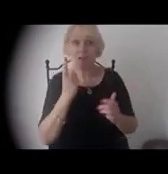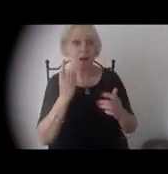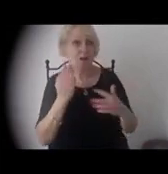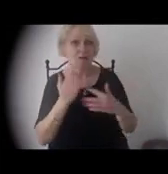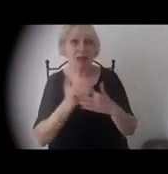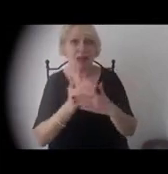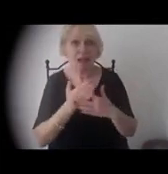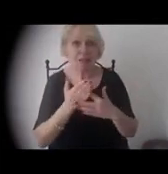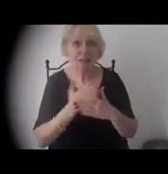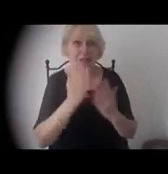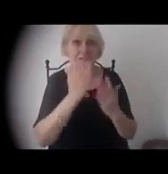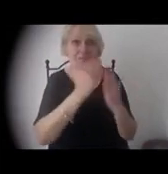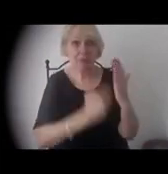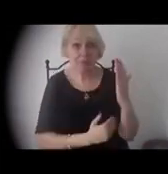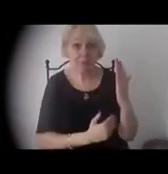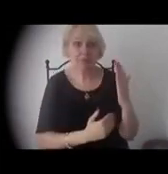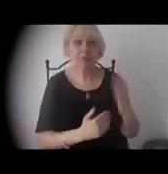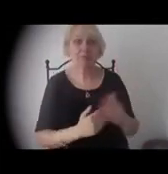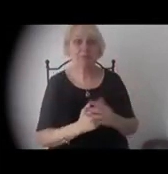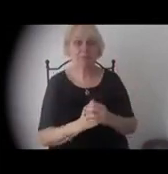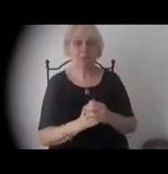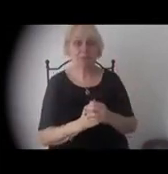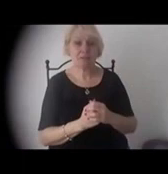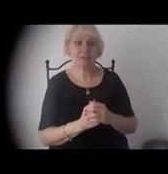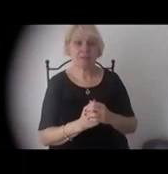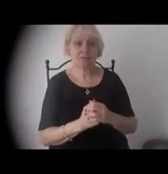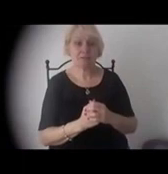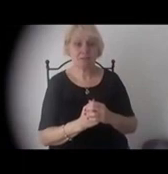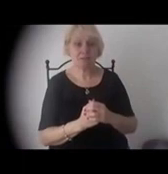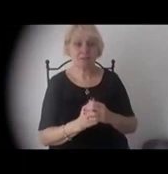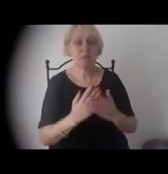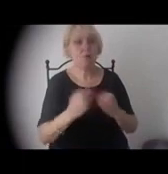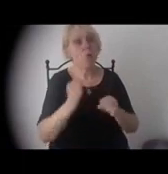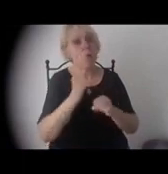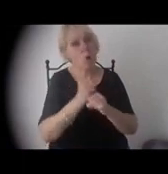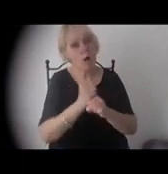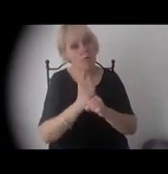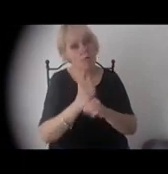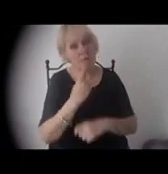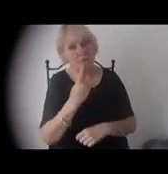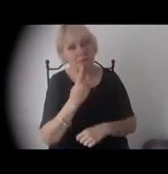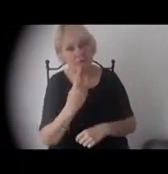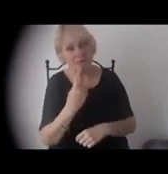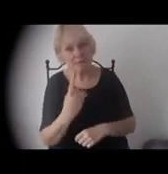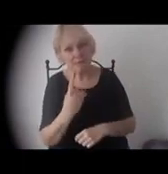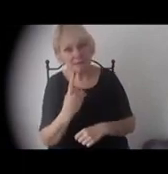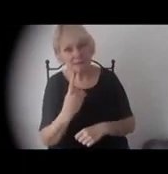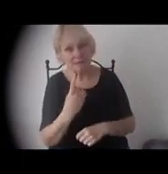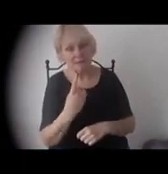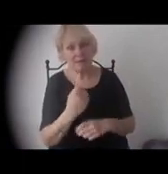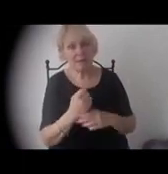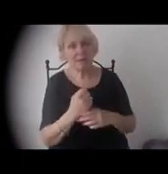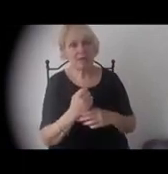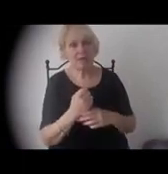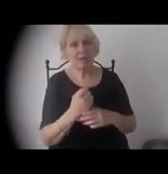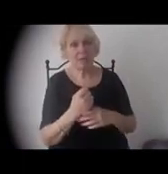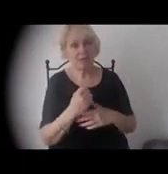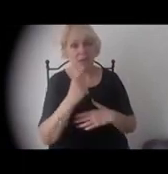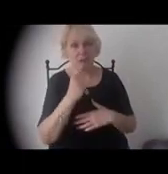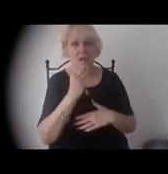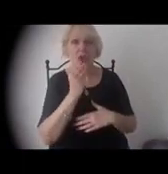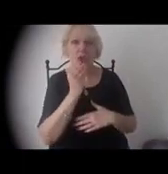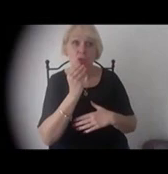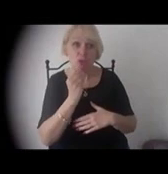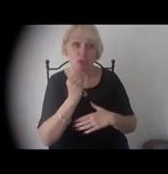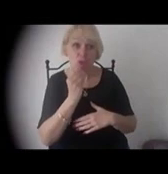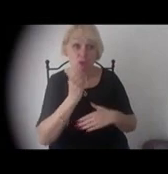received quite a large number of devices from the government, about 900. That sounds a lot, but